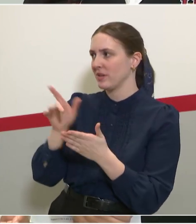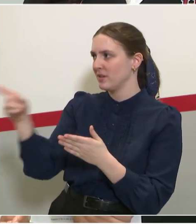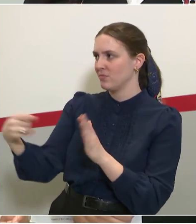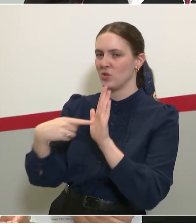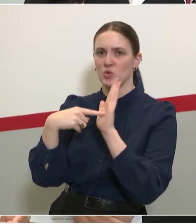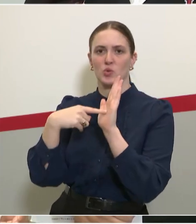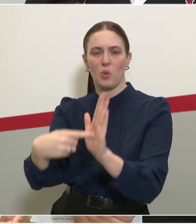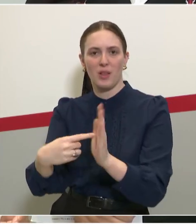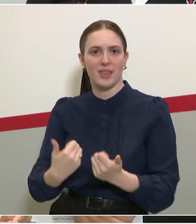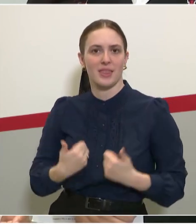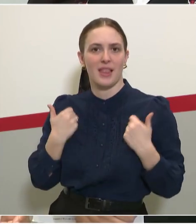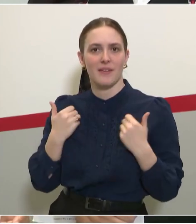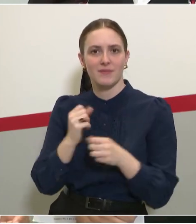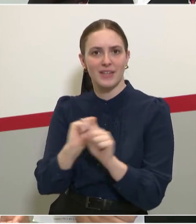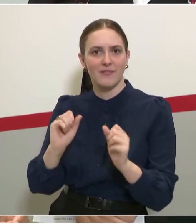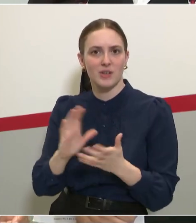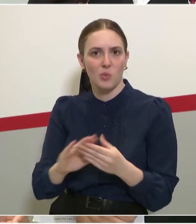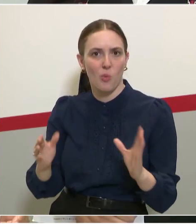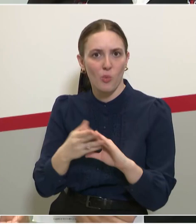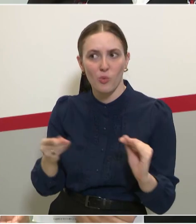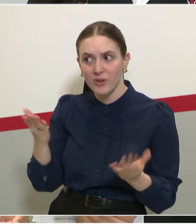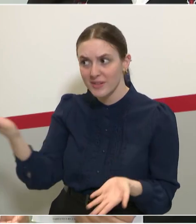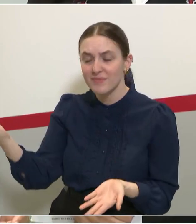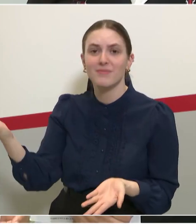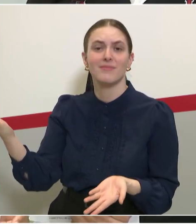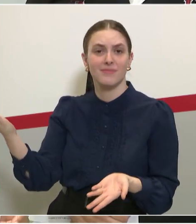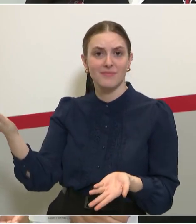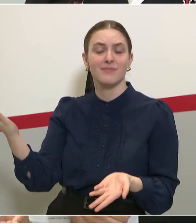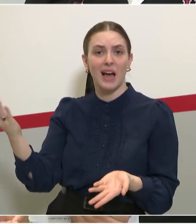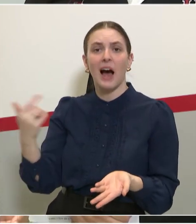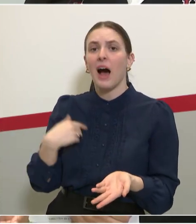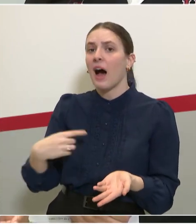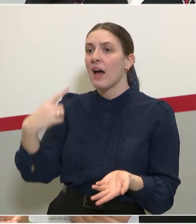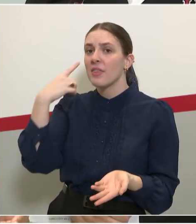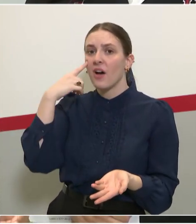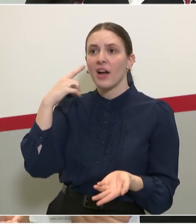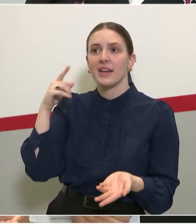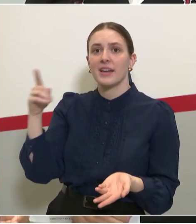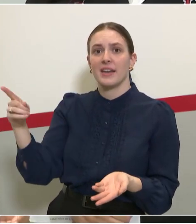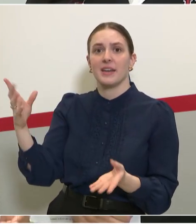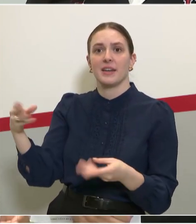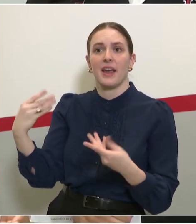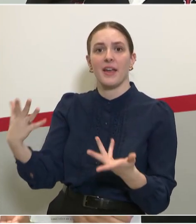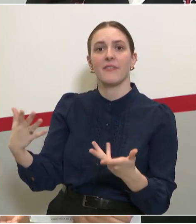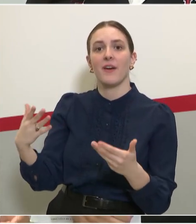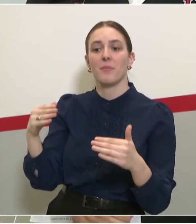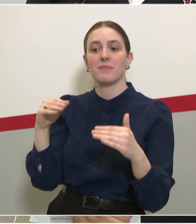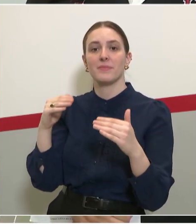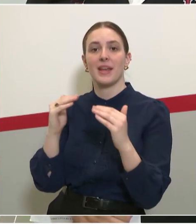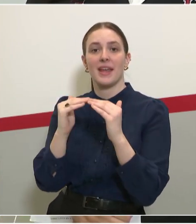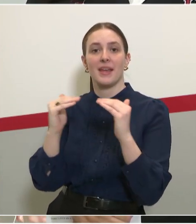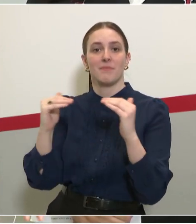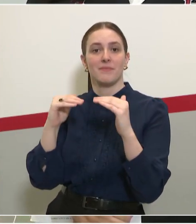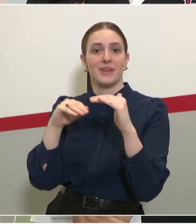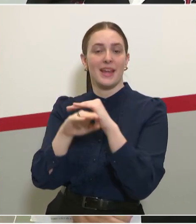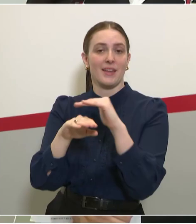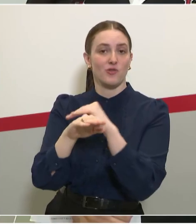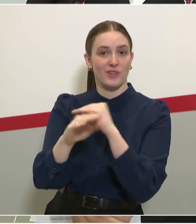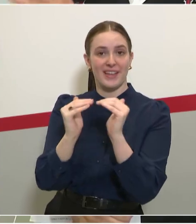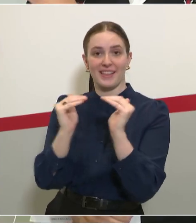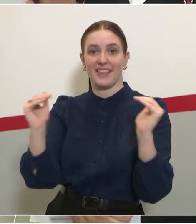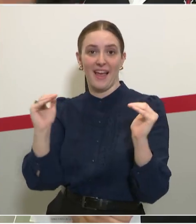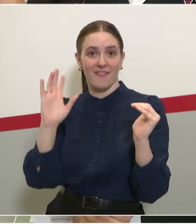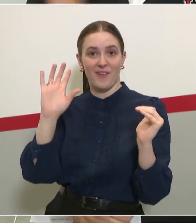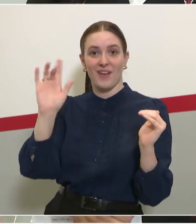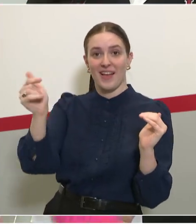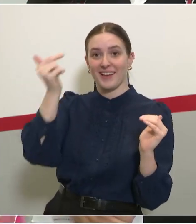life-saving story. I thought he gave like a entry government level work presentation on the